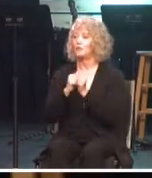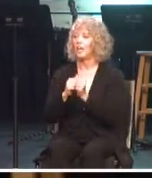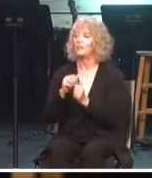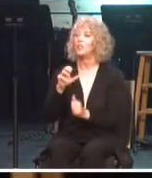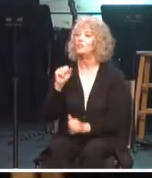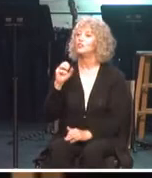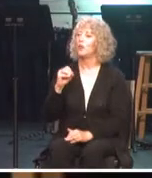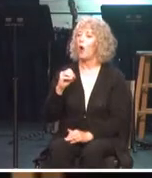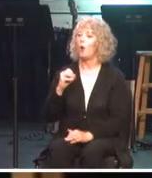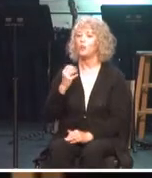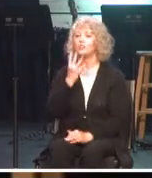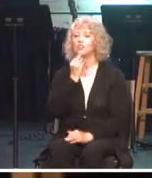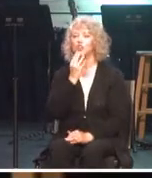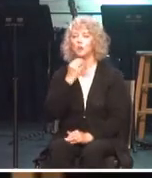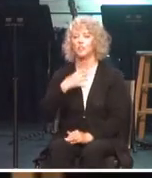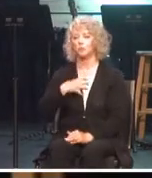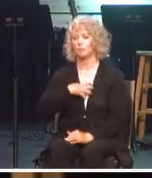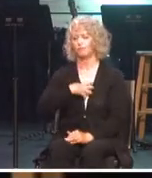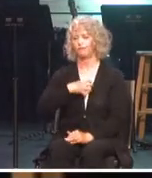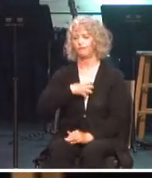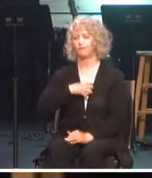Therefore the Jews were grumbling about him,